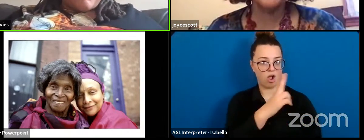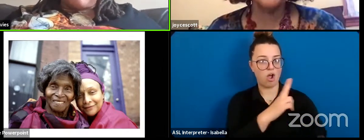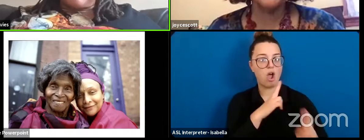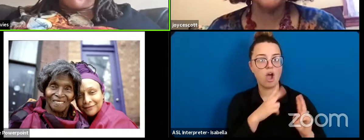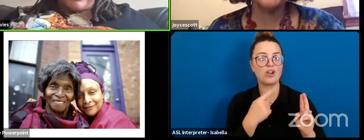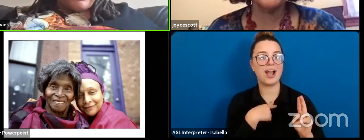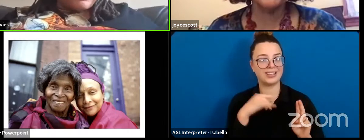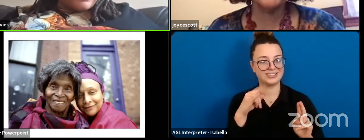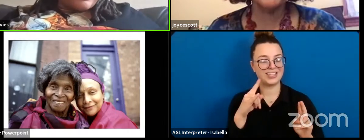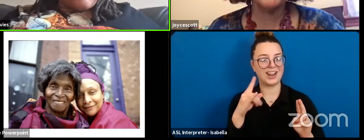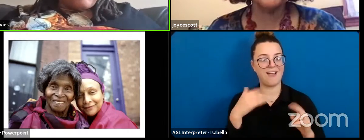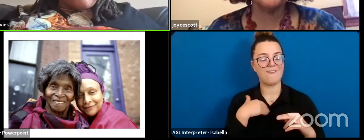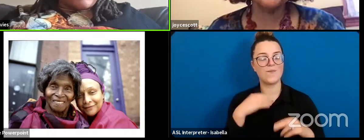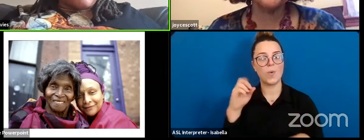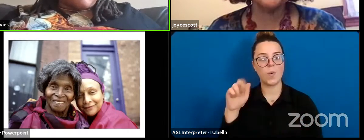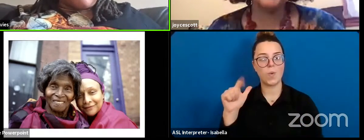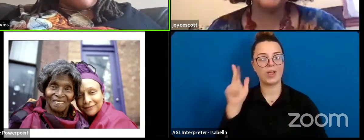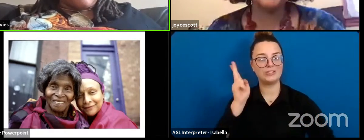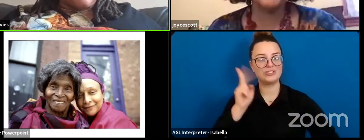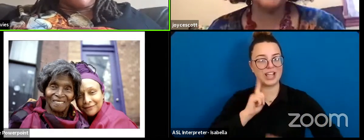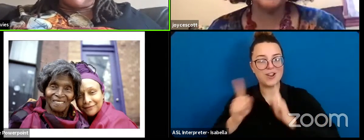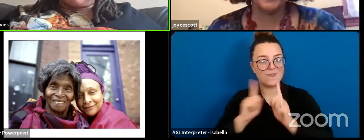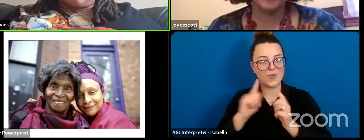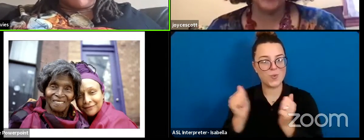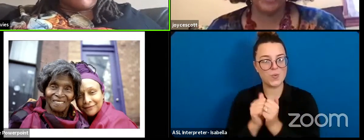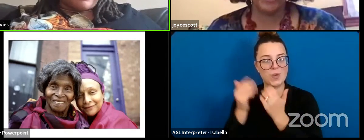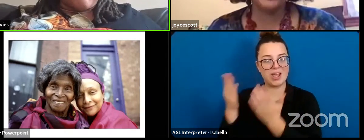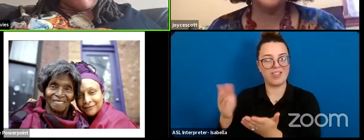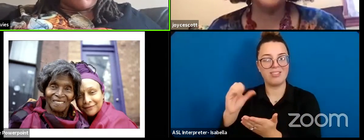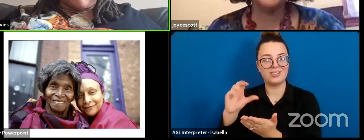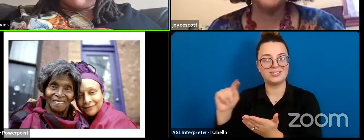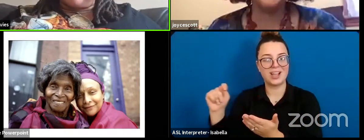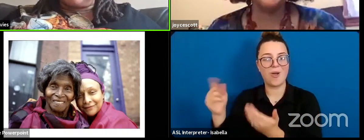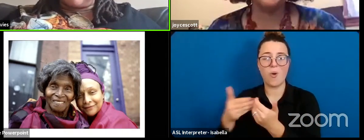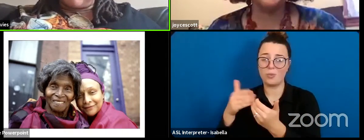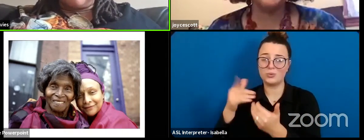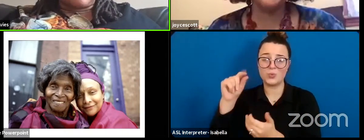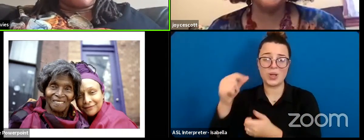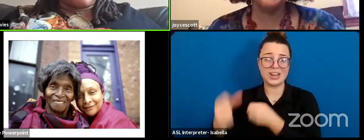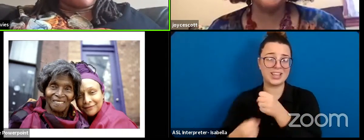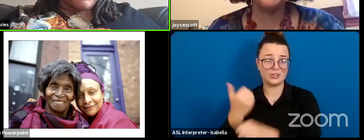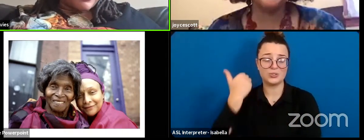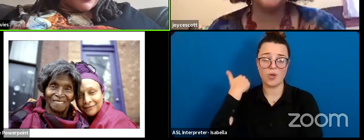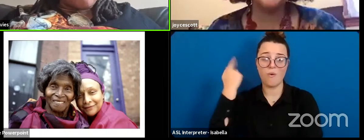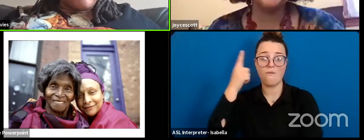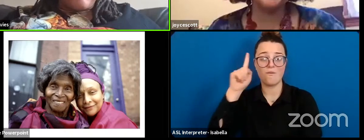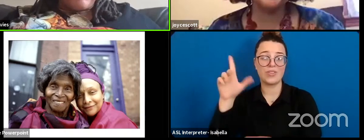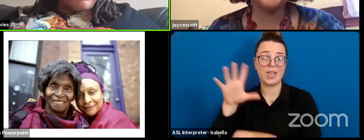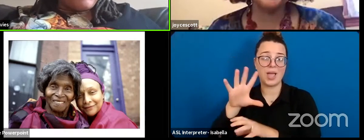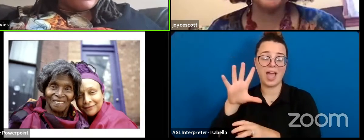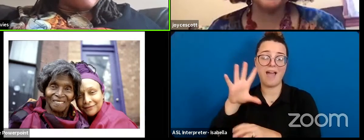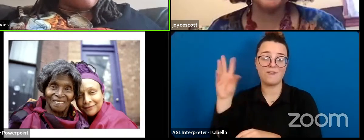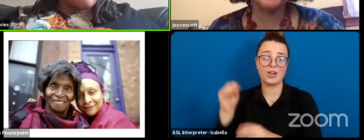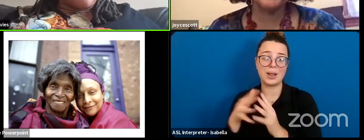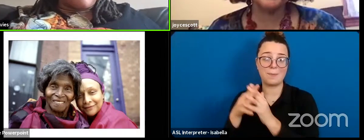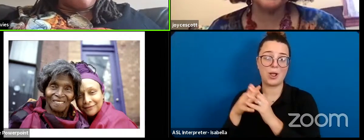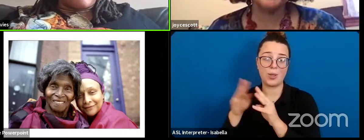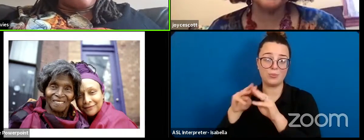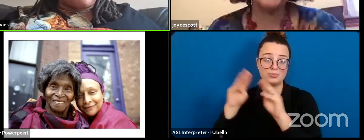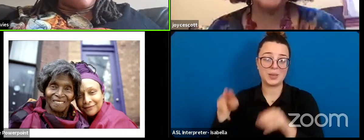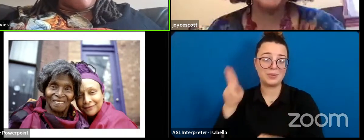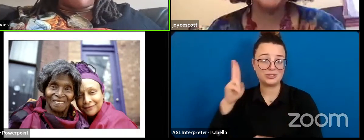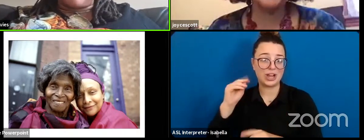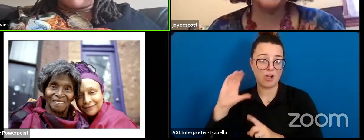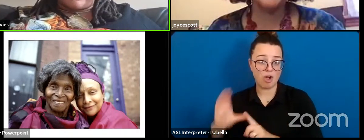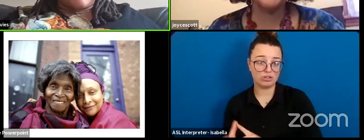Scott almost 20 years ago for the Reginald F. Lewis Museum of Maryland African American History and Culture. I'm pretty sure she doesn't remember me,